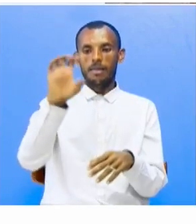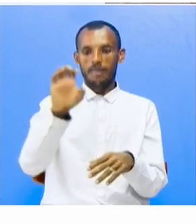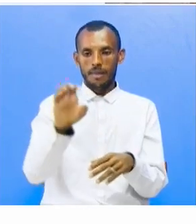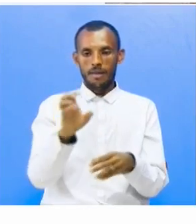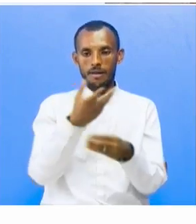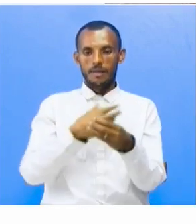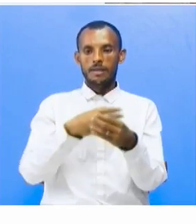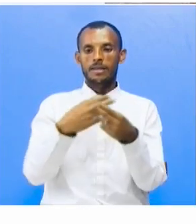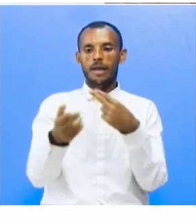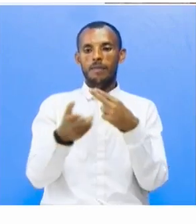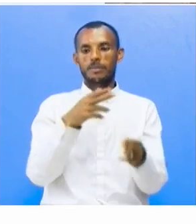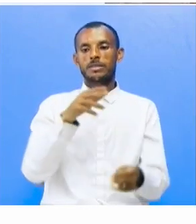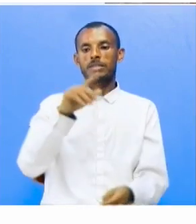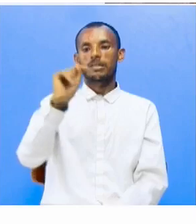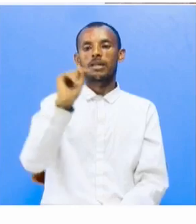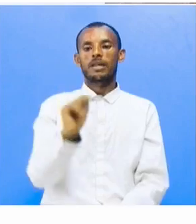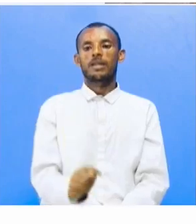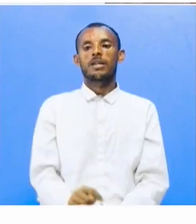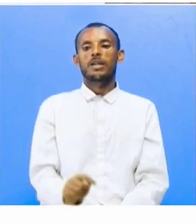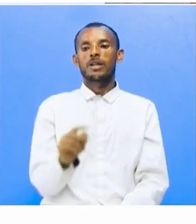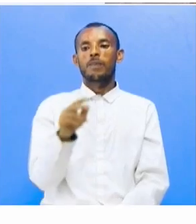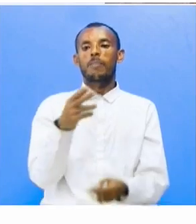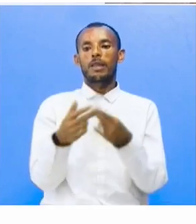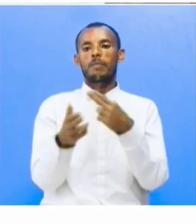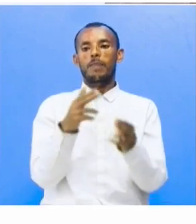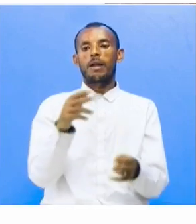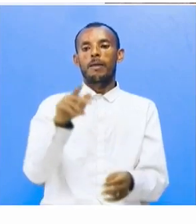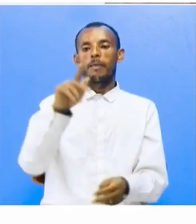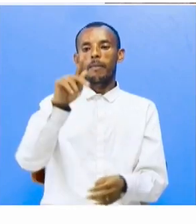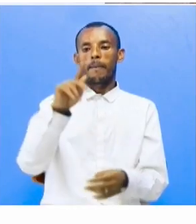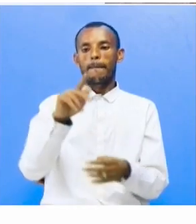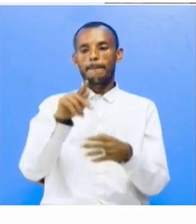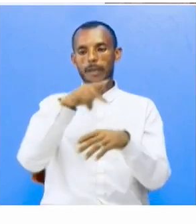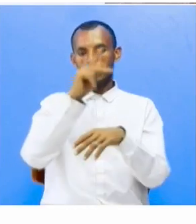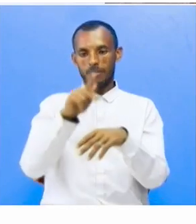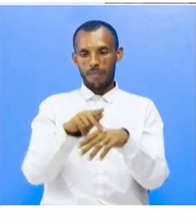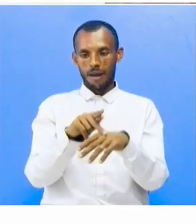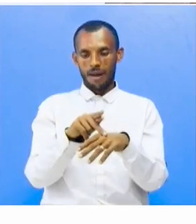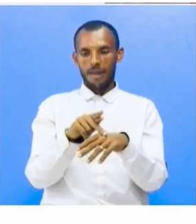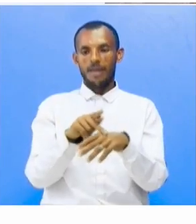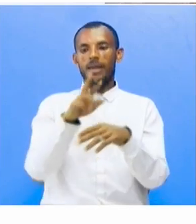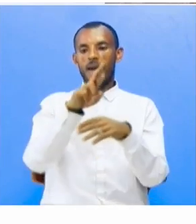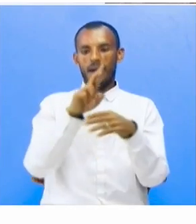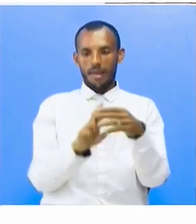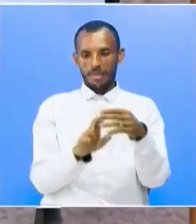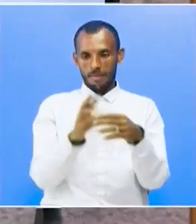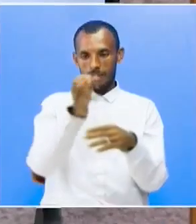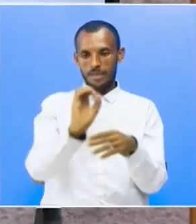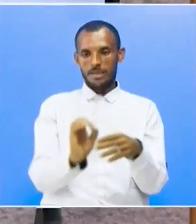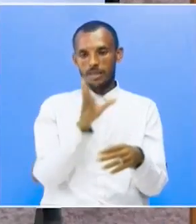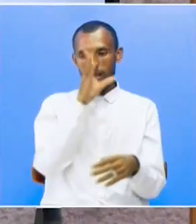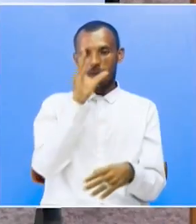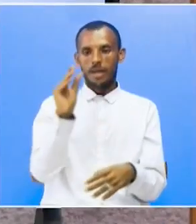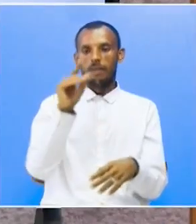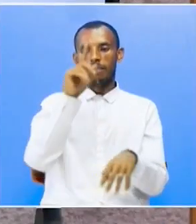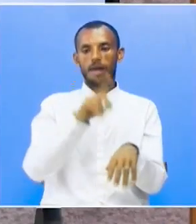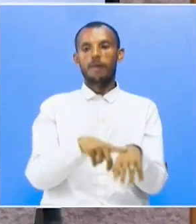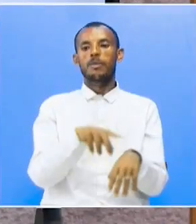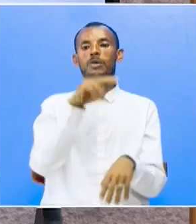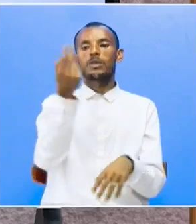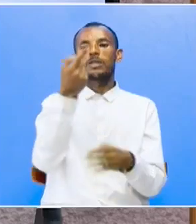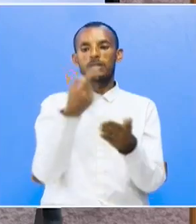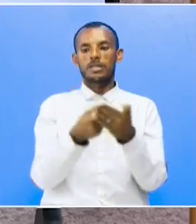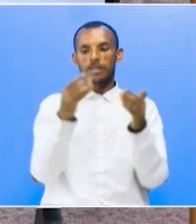Simply you multiply the principal, the interest rate, and time. So using this equation, if